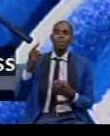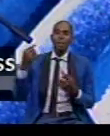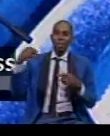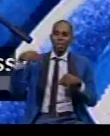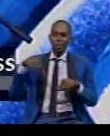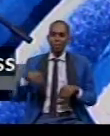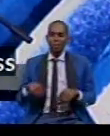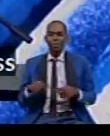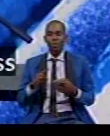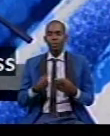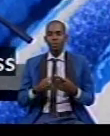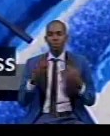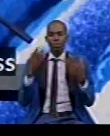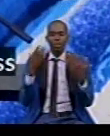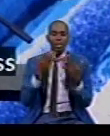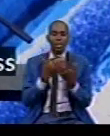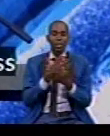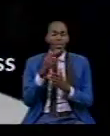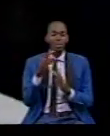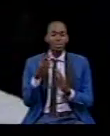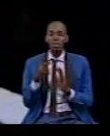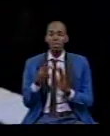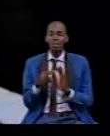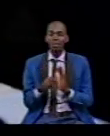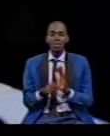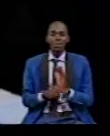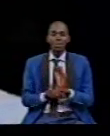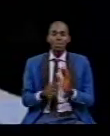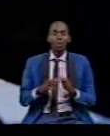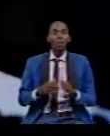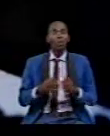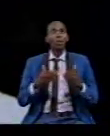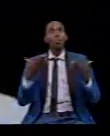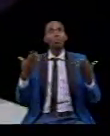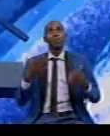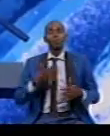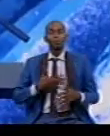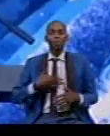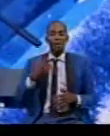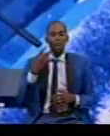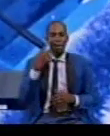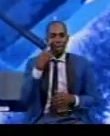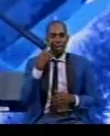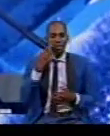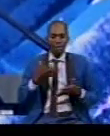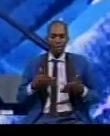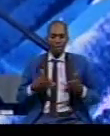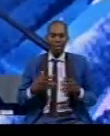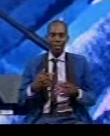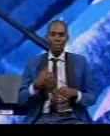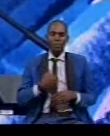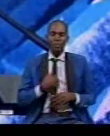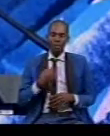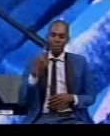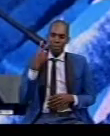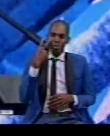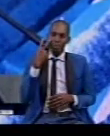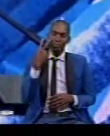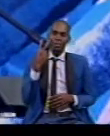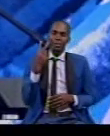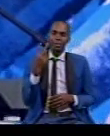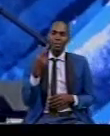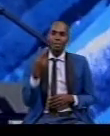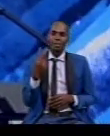we come to R, that Jesus, the reigning redeemer for